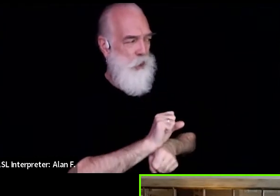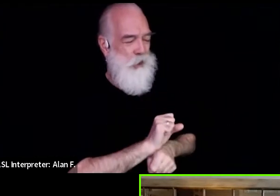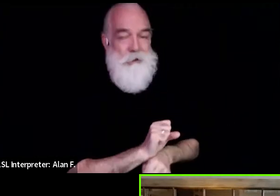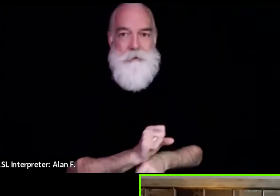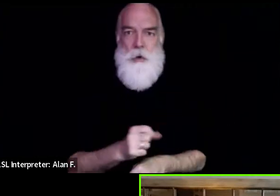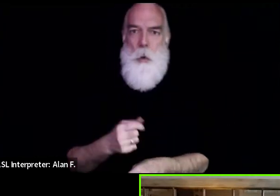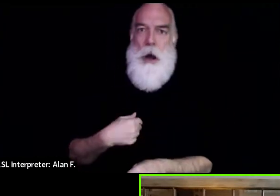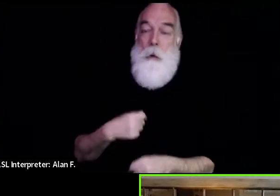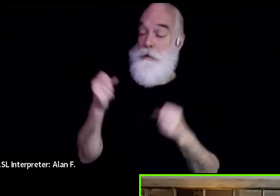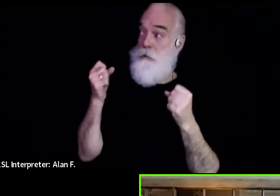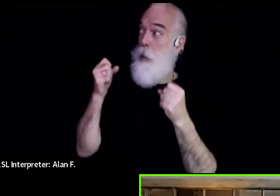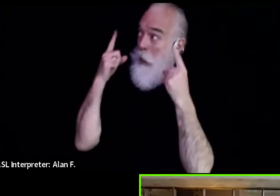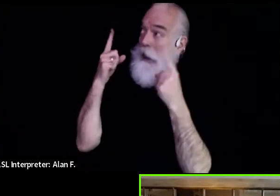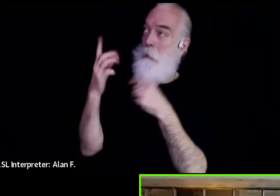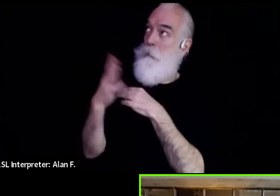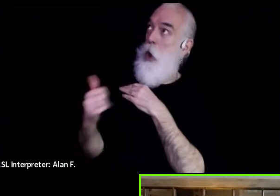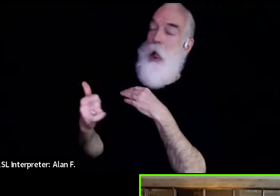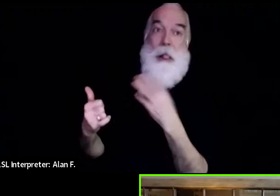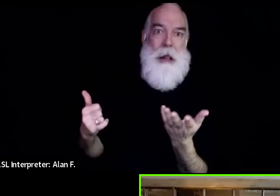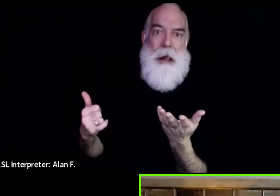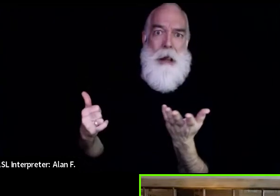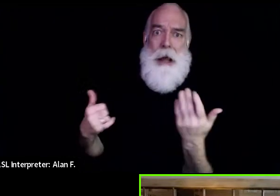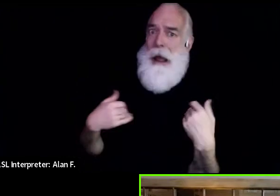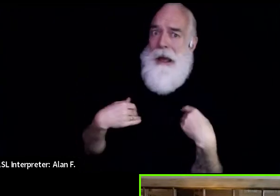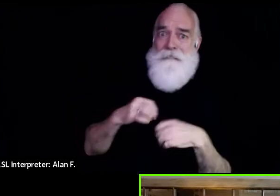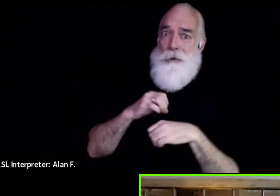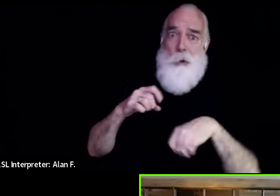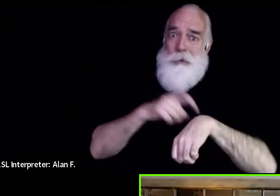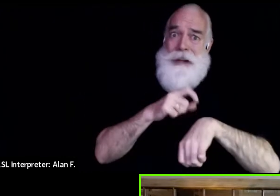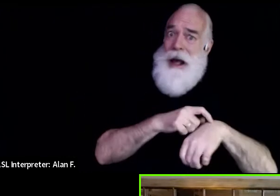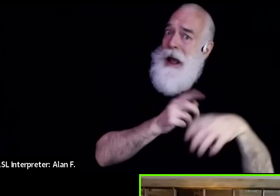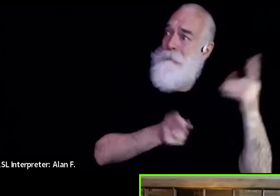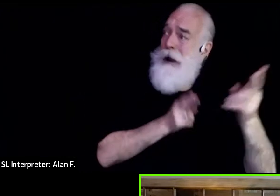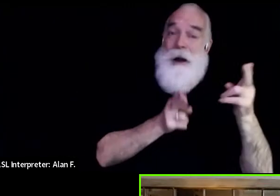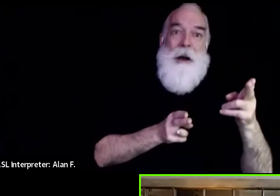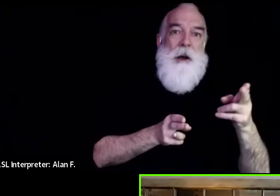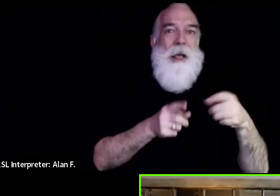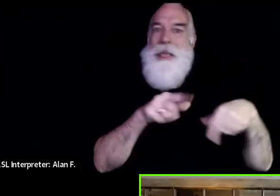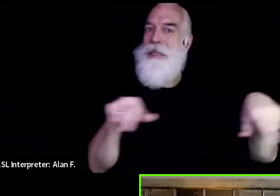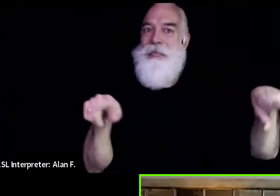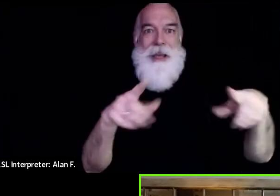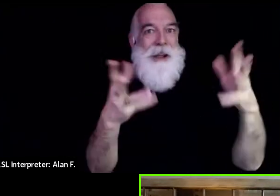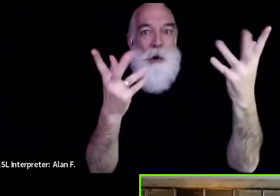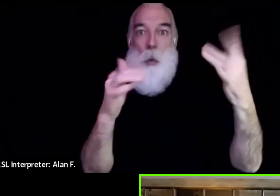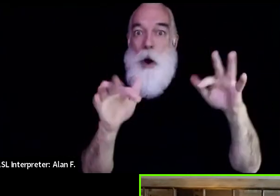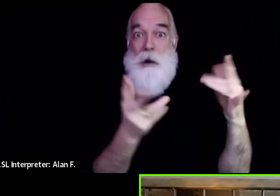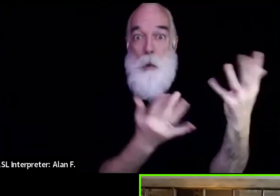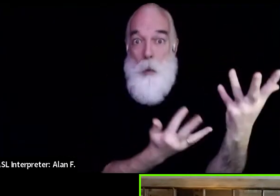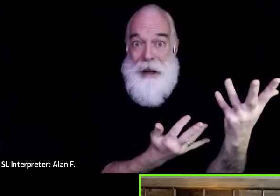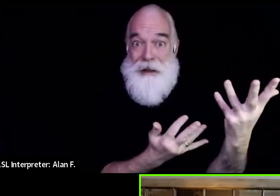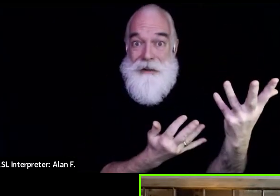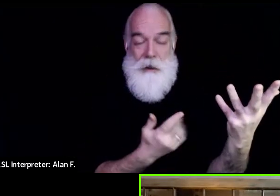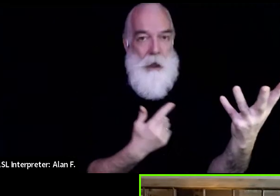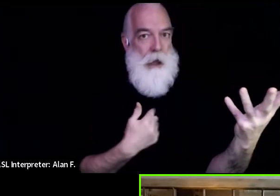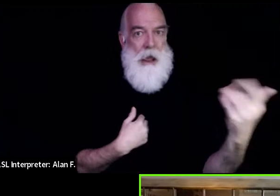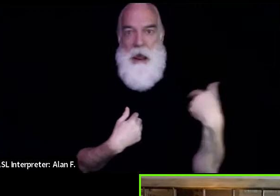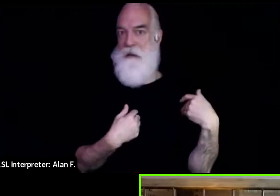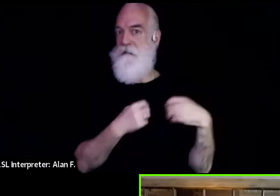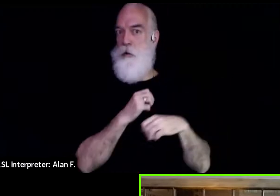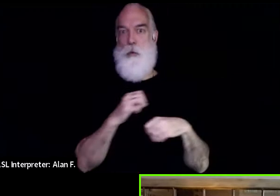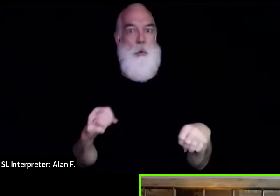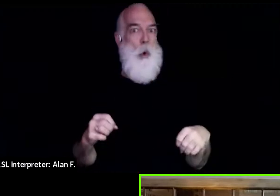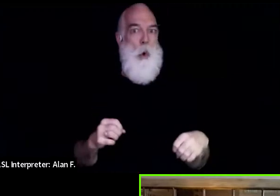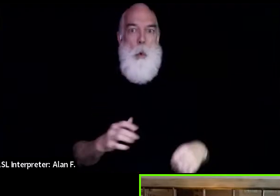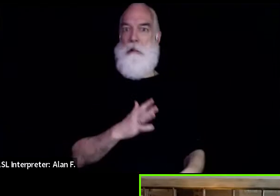of time. Nobody wanted to wait, and we didn't have the luxury of waiting. We had